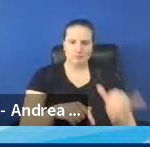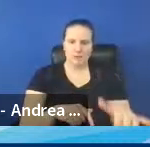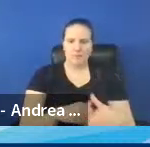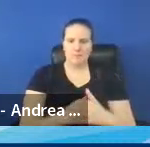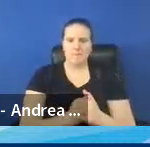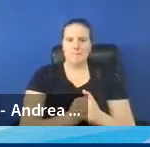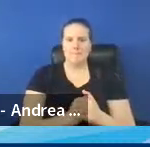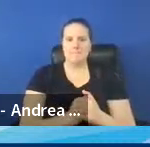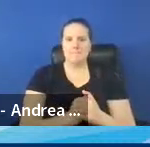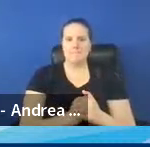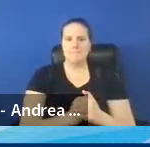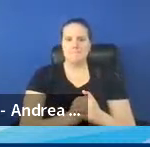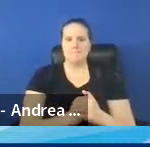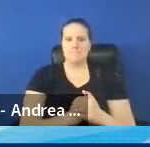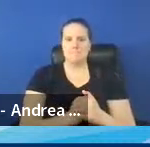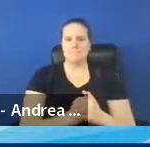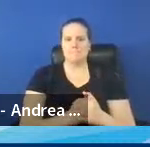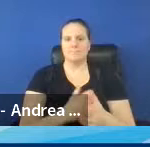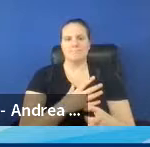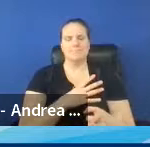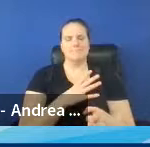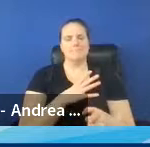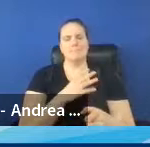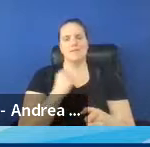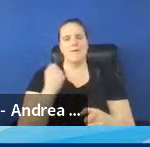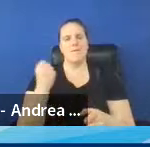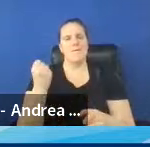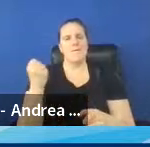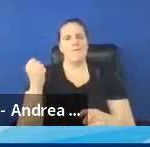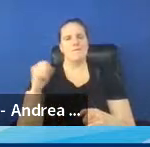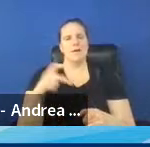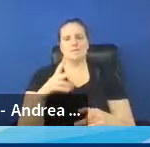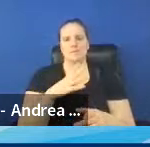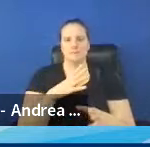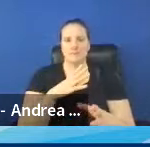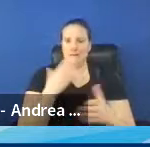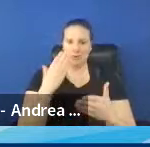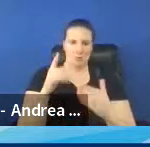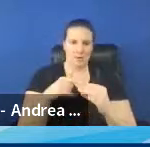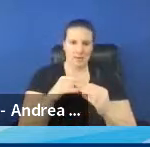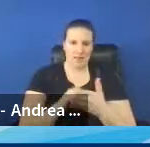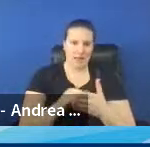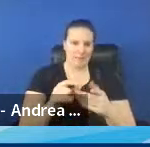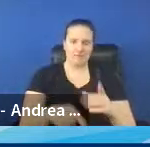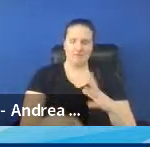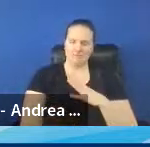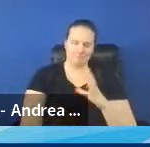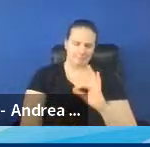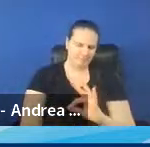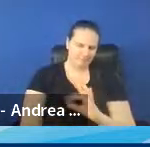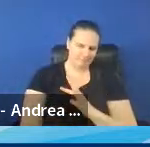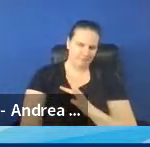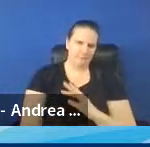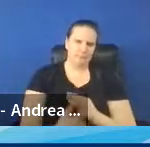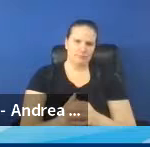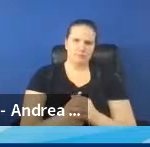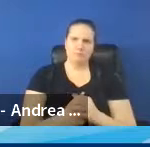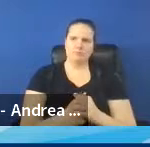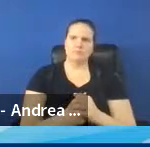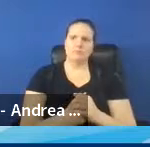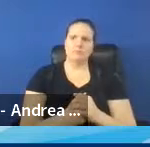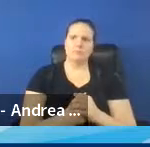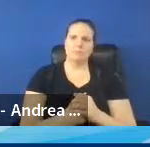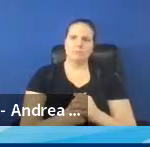hold back on my other questions until that. I didn't know when that was going to come. So thank you very much. You're good. I know